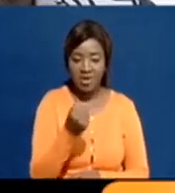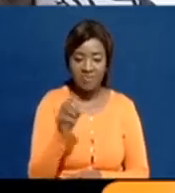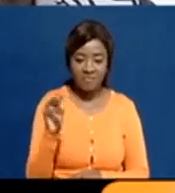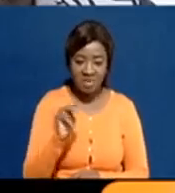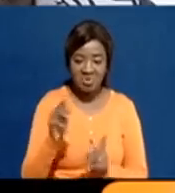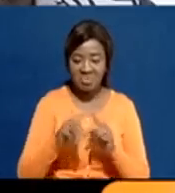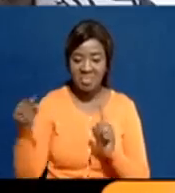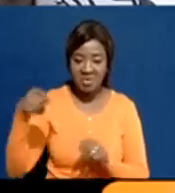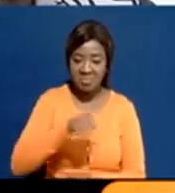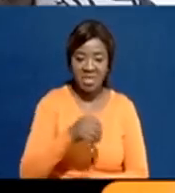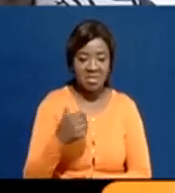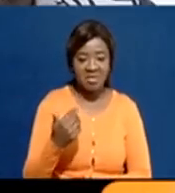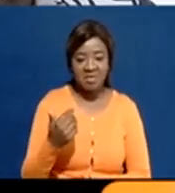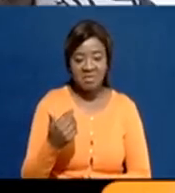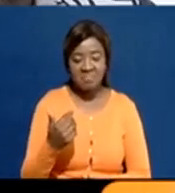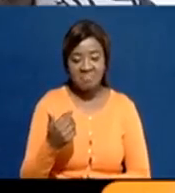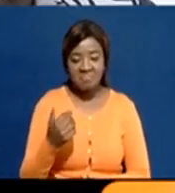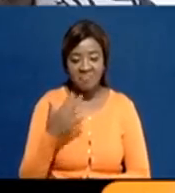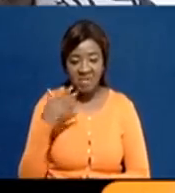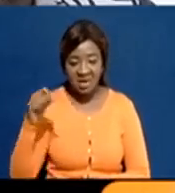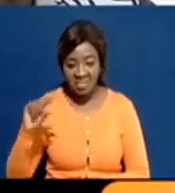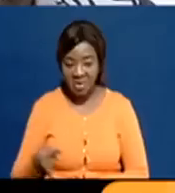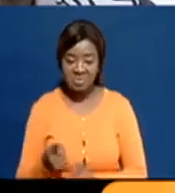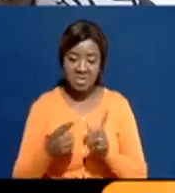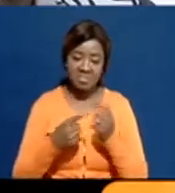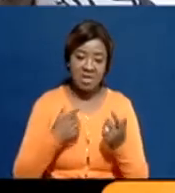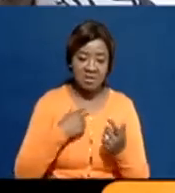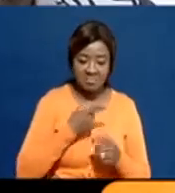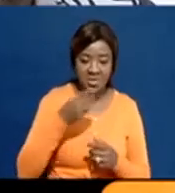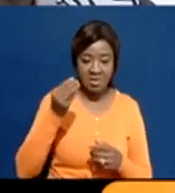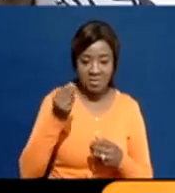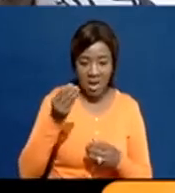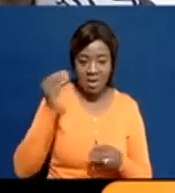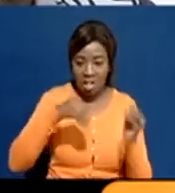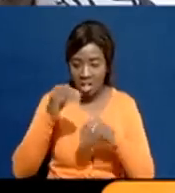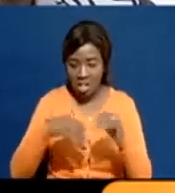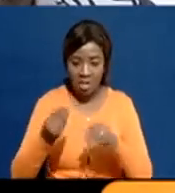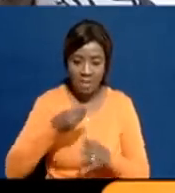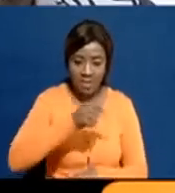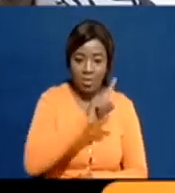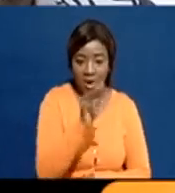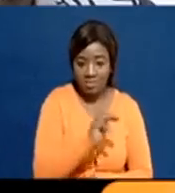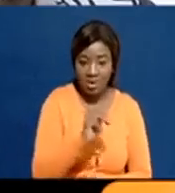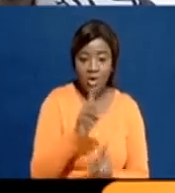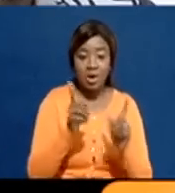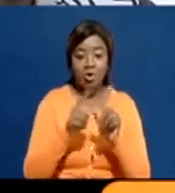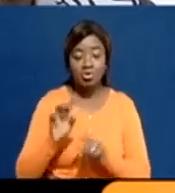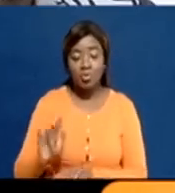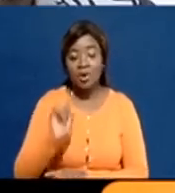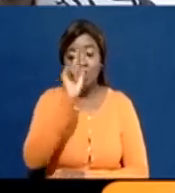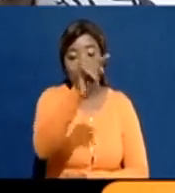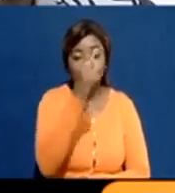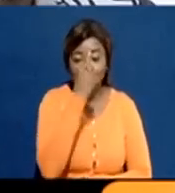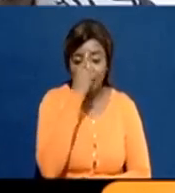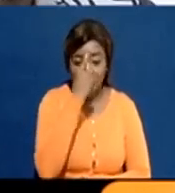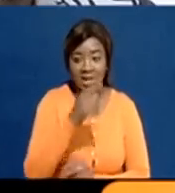Yeah. Now, to go to India, I had to fundraise. But as I keep on saying, you know, some of these networks that you create when you're young